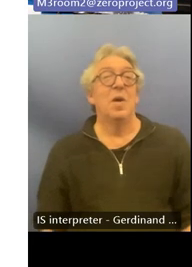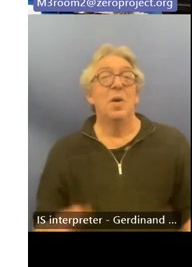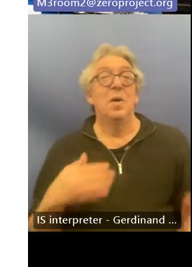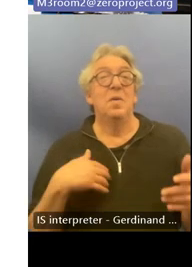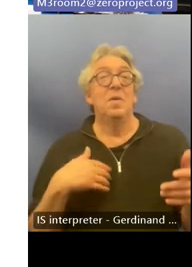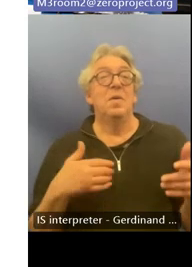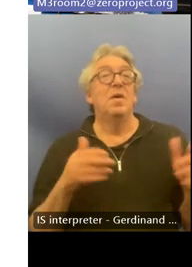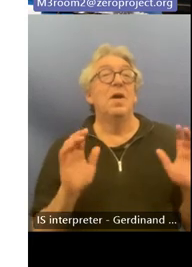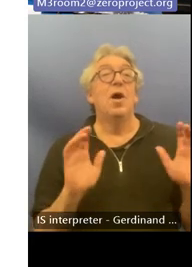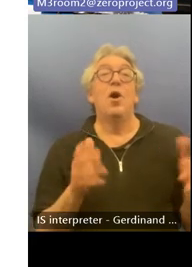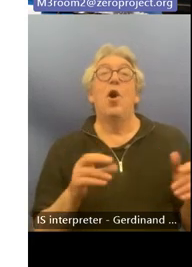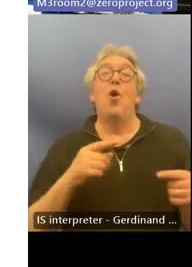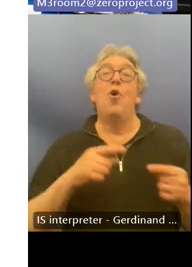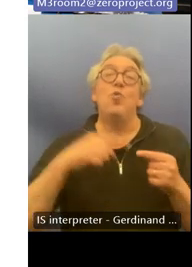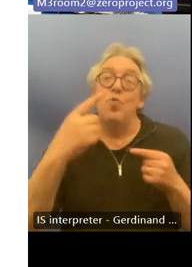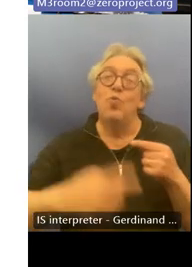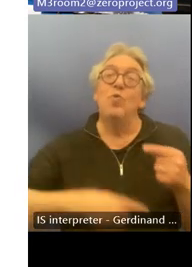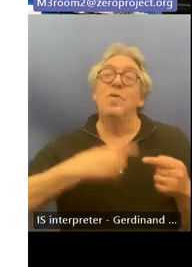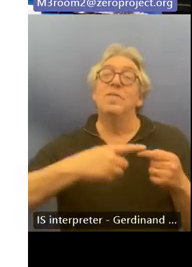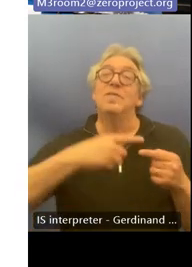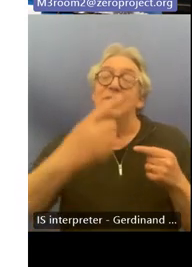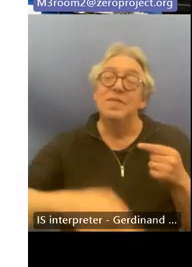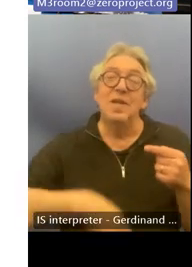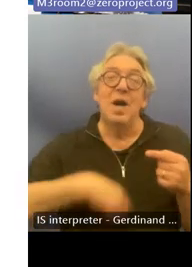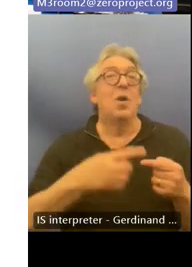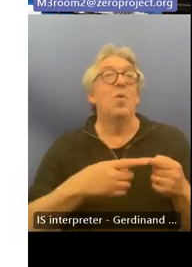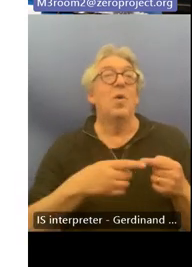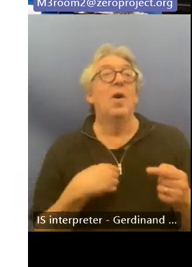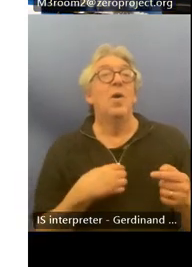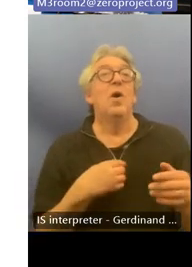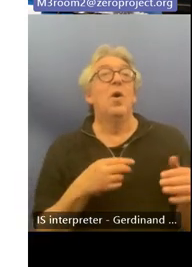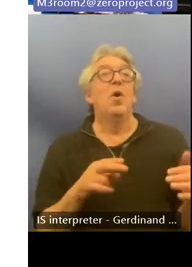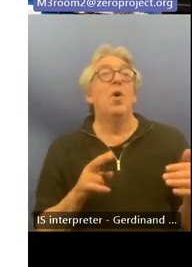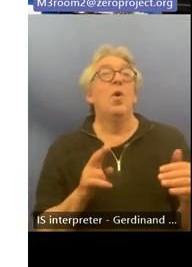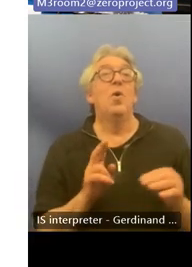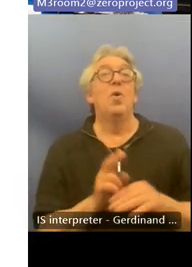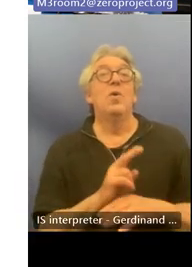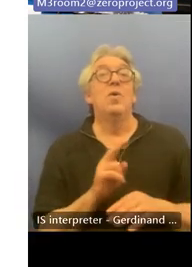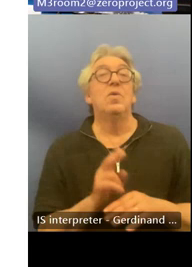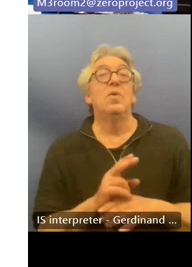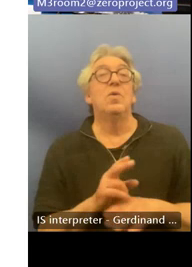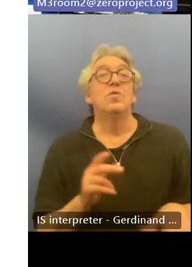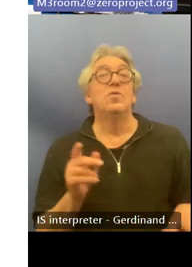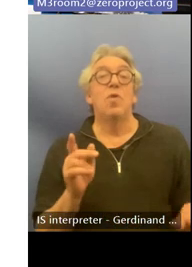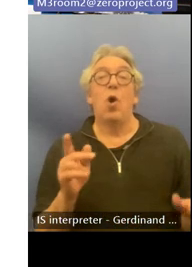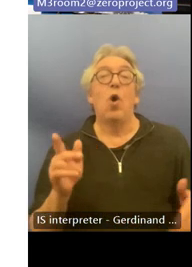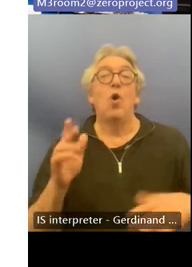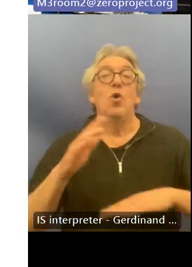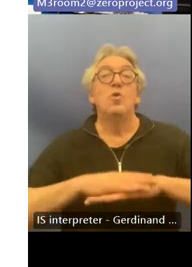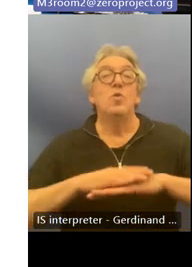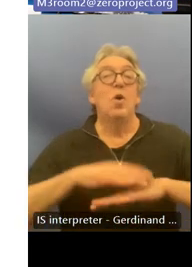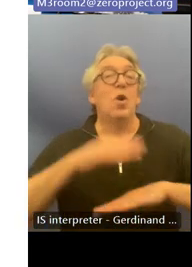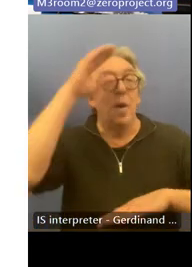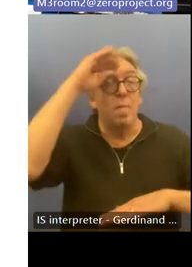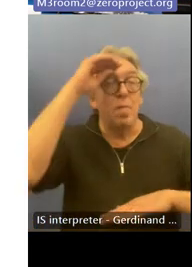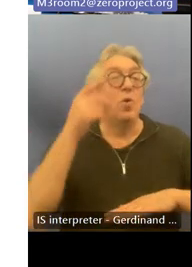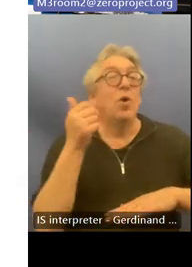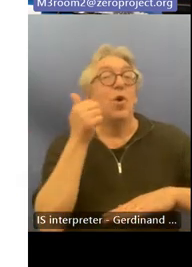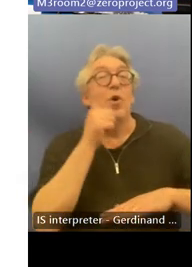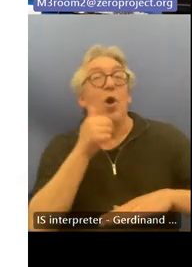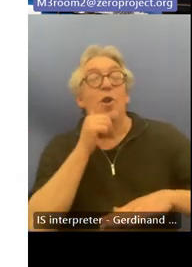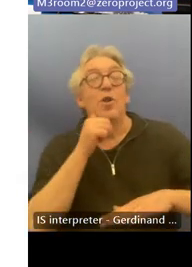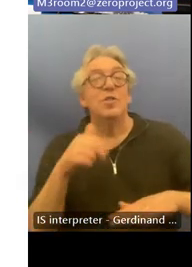recycle. We will use rulers for the school boys and school girls who could not buy